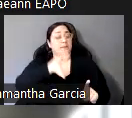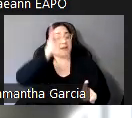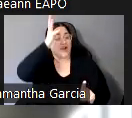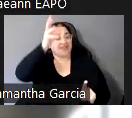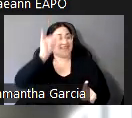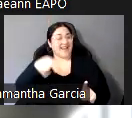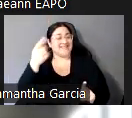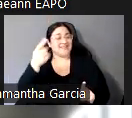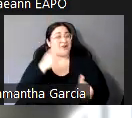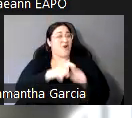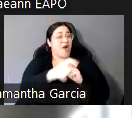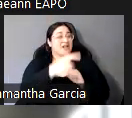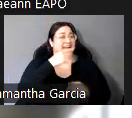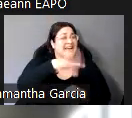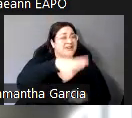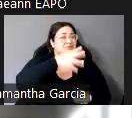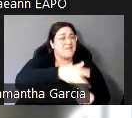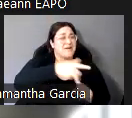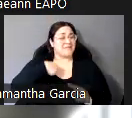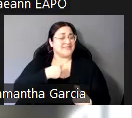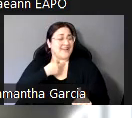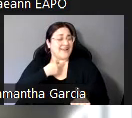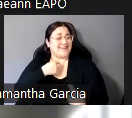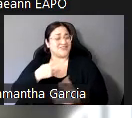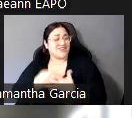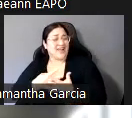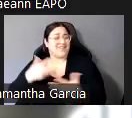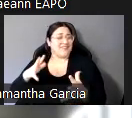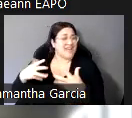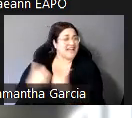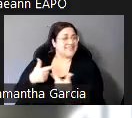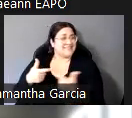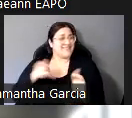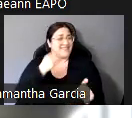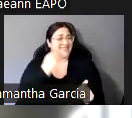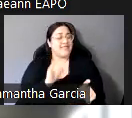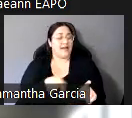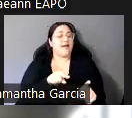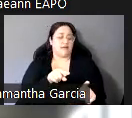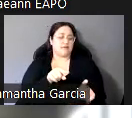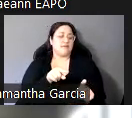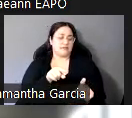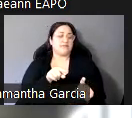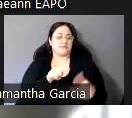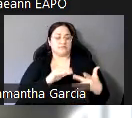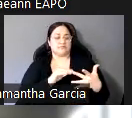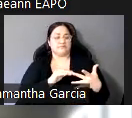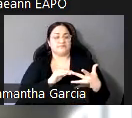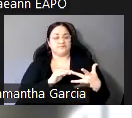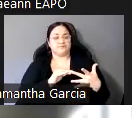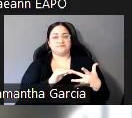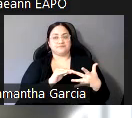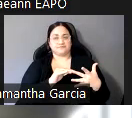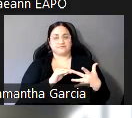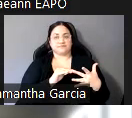Service scams are your typical East Indian call center scams, where you're getting, you know, the phone call, you press 1, you end up speaking with someone with an accent. They